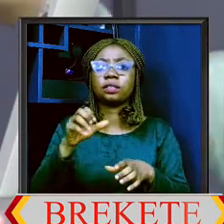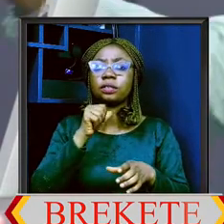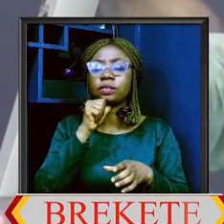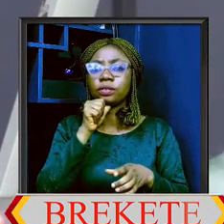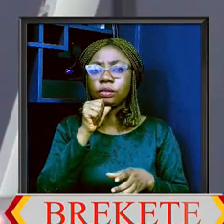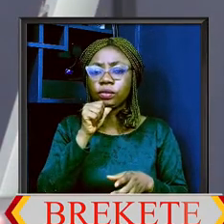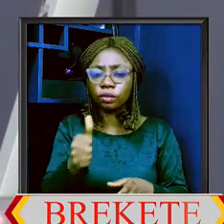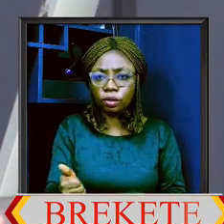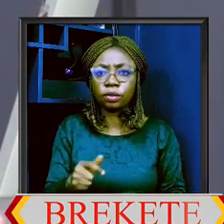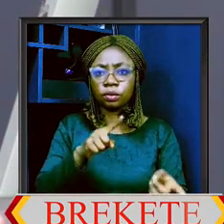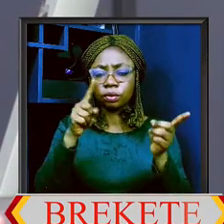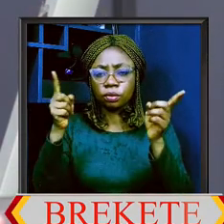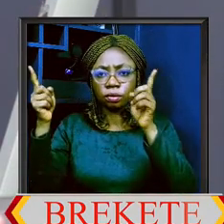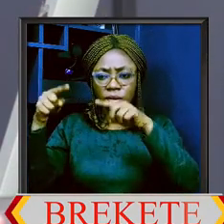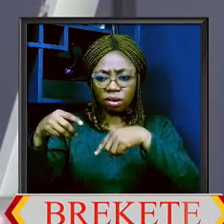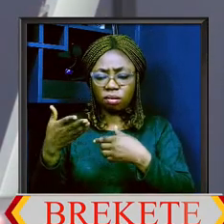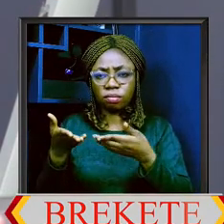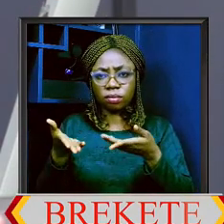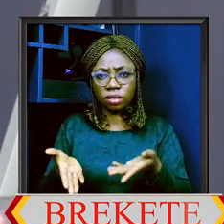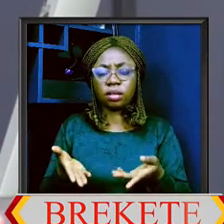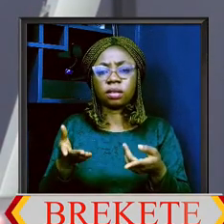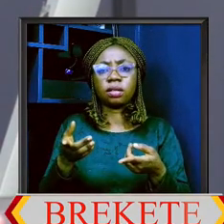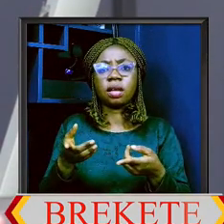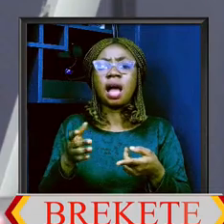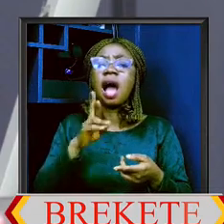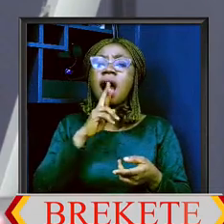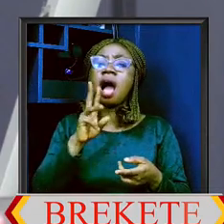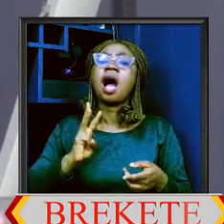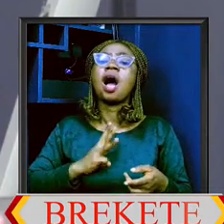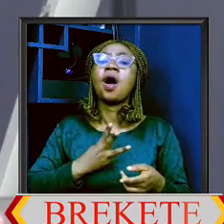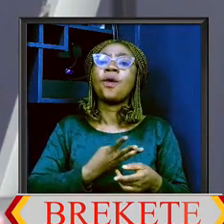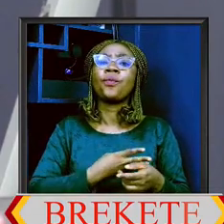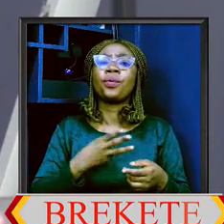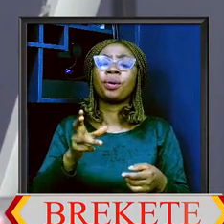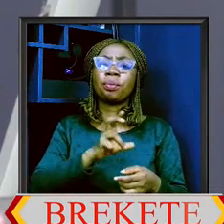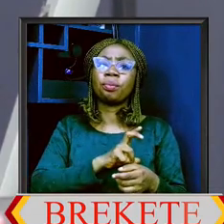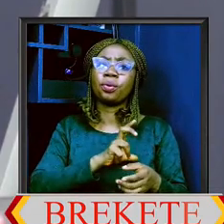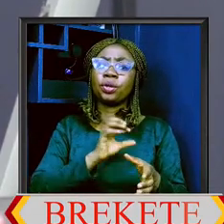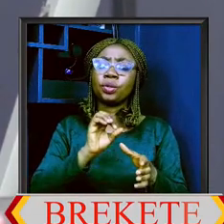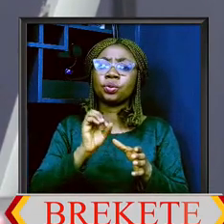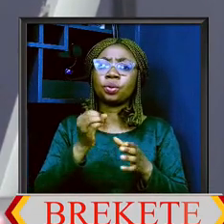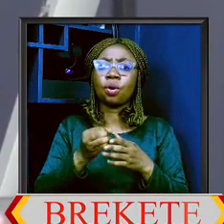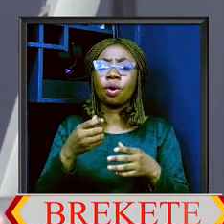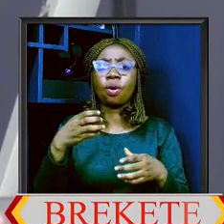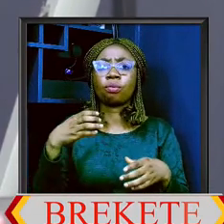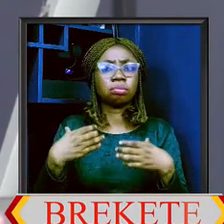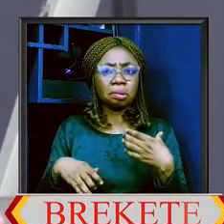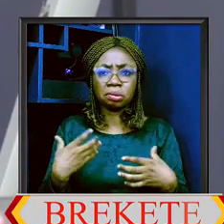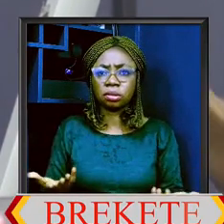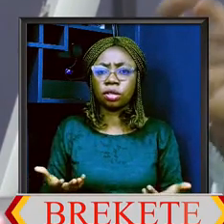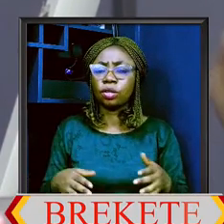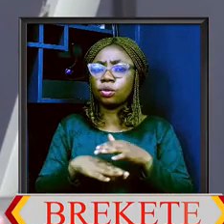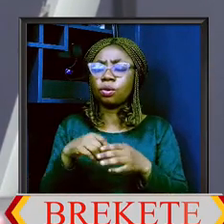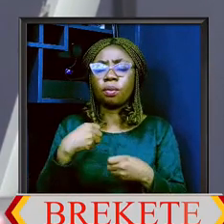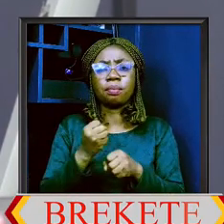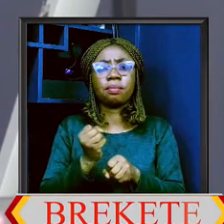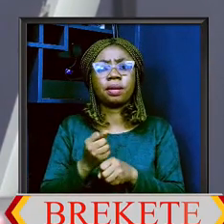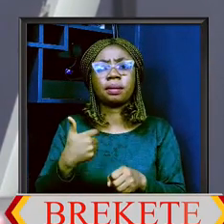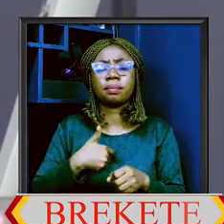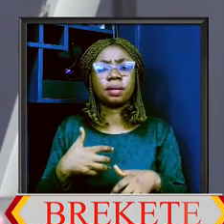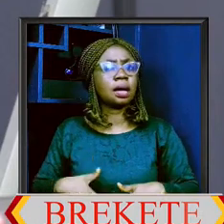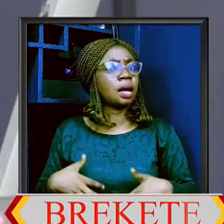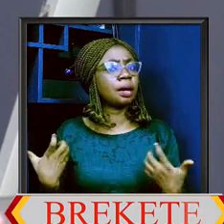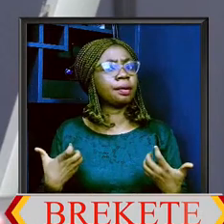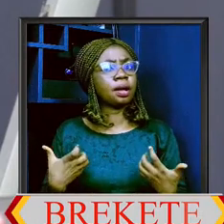place the respondent come we be police AB will be caught what they worry you no provoke me this morning are they there where your